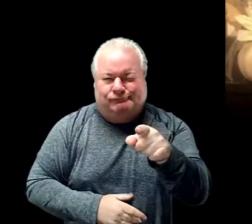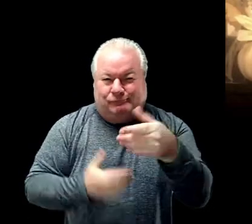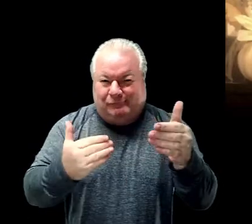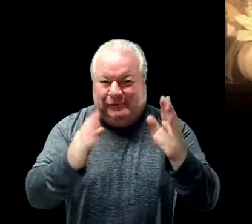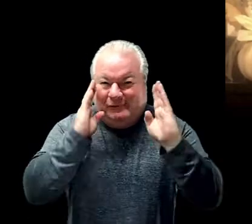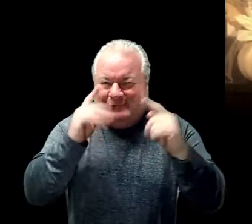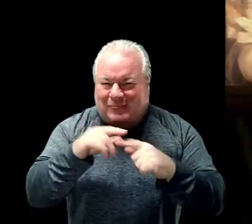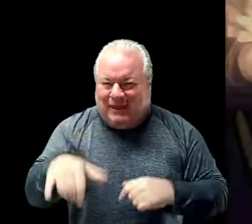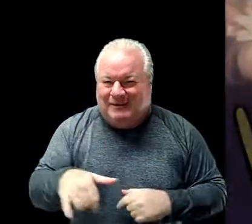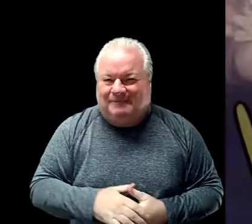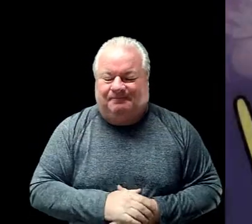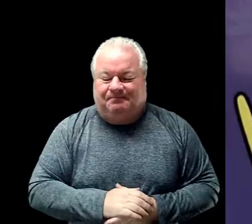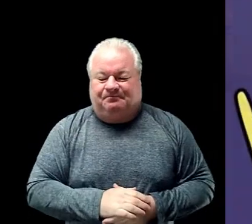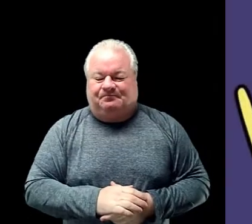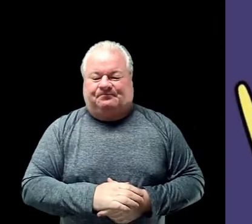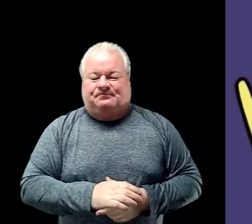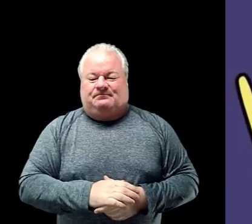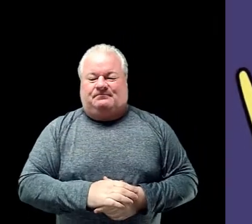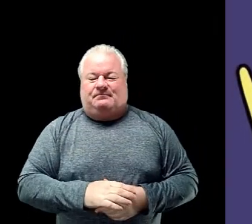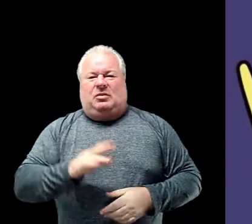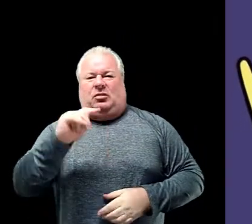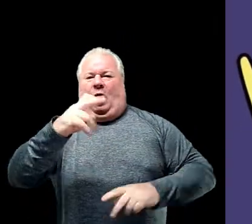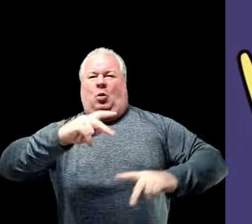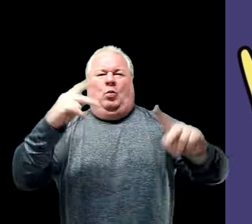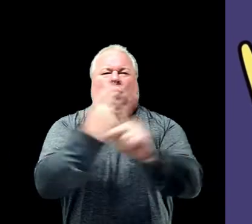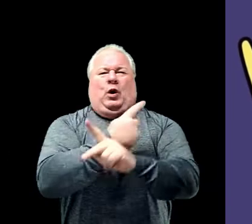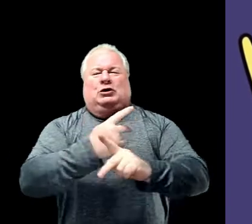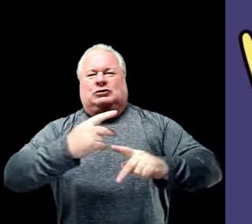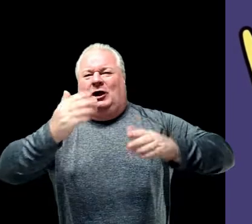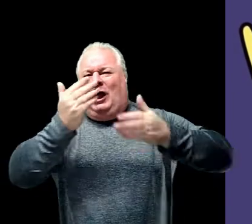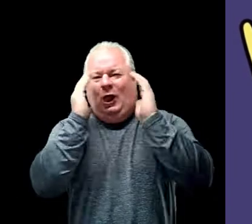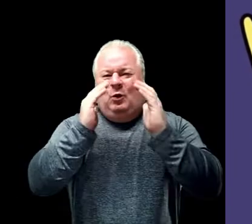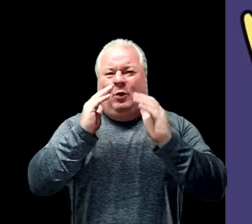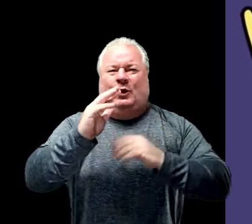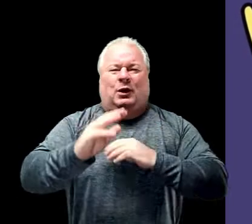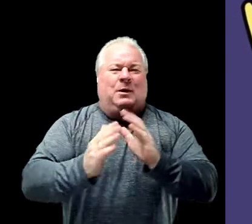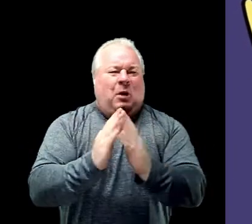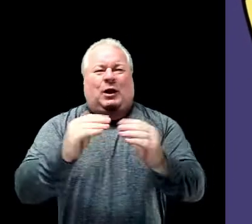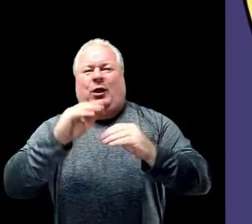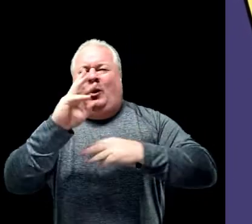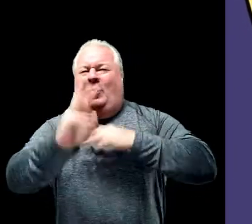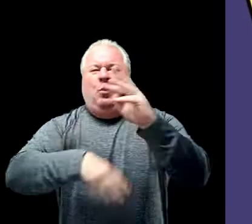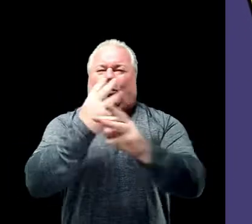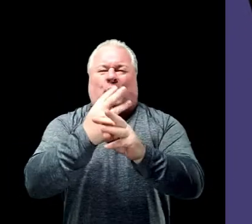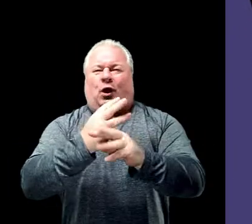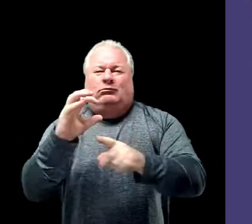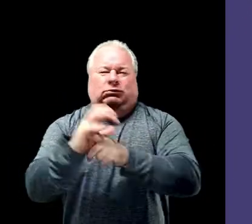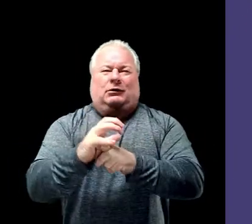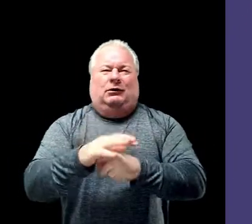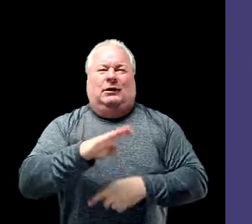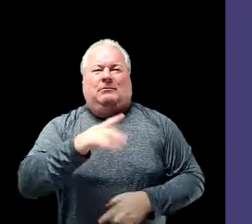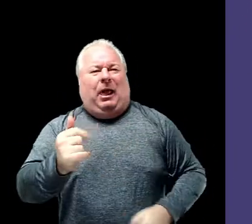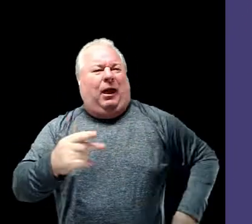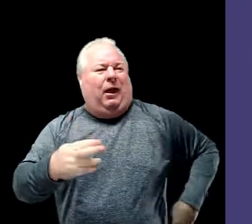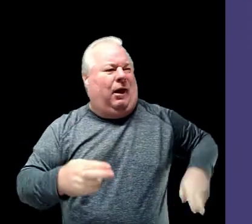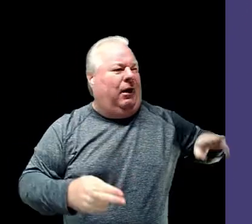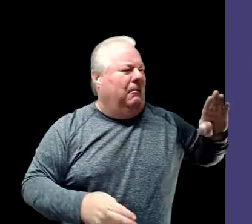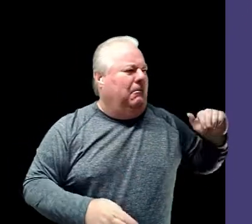Let's give it a listen. The worst Halloween book in the whole entire world.